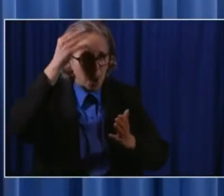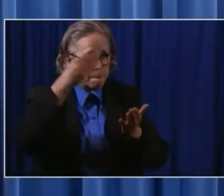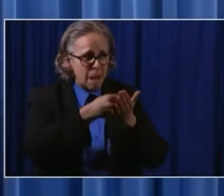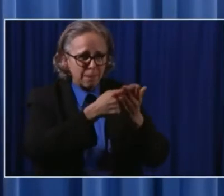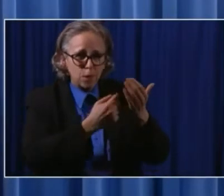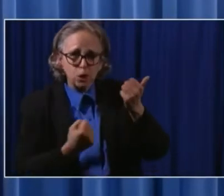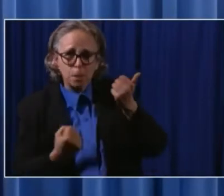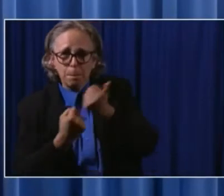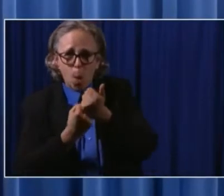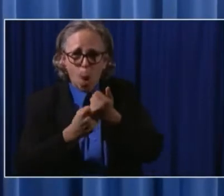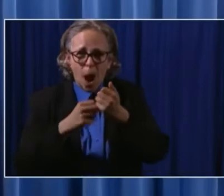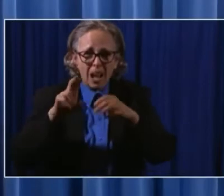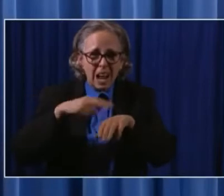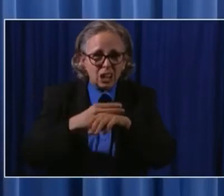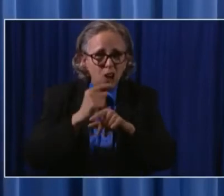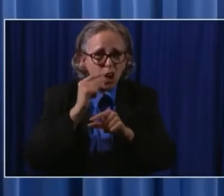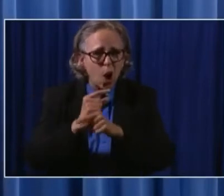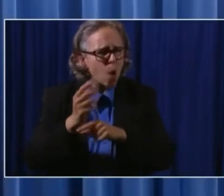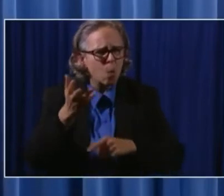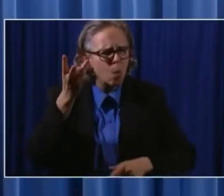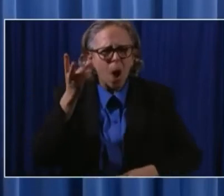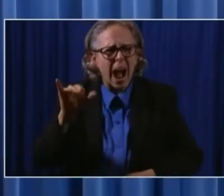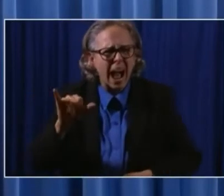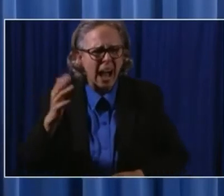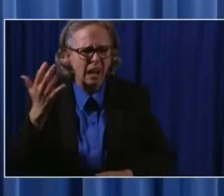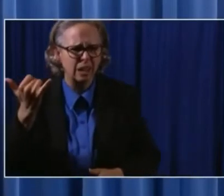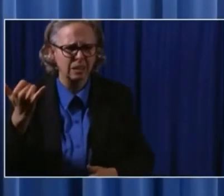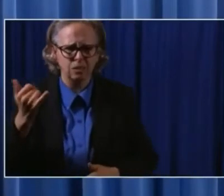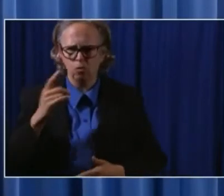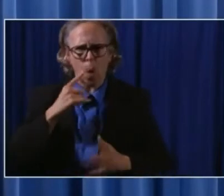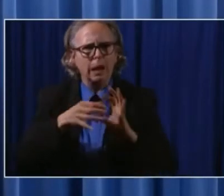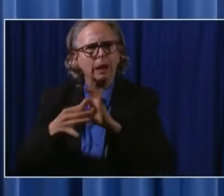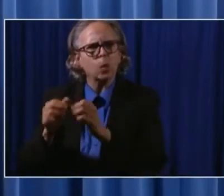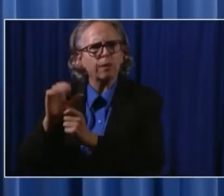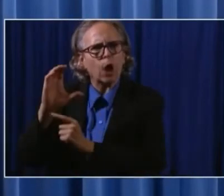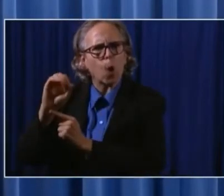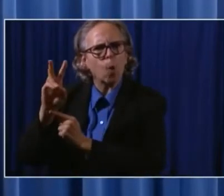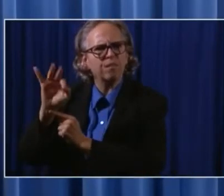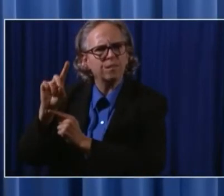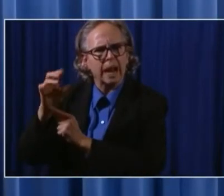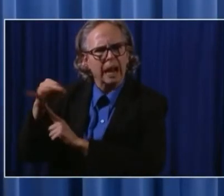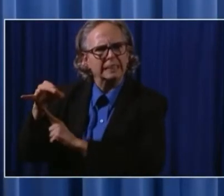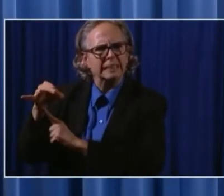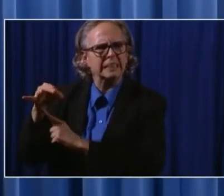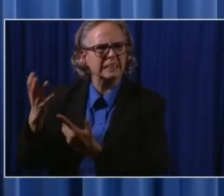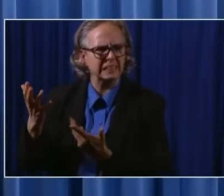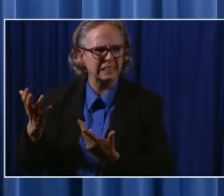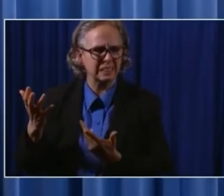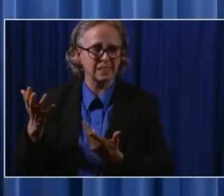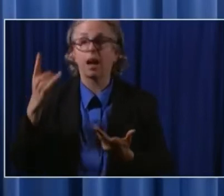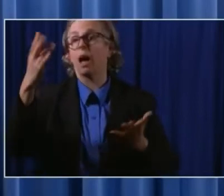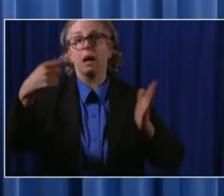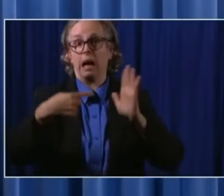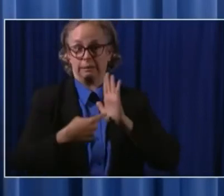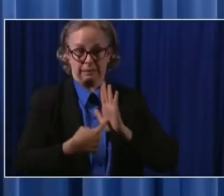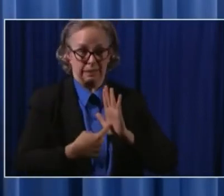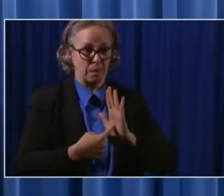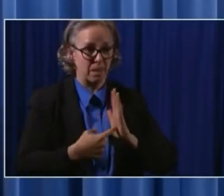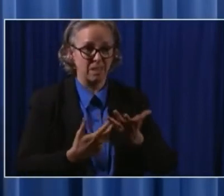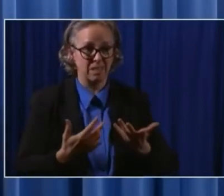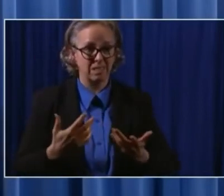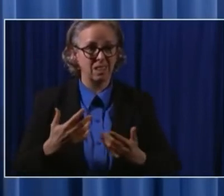is primarily the COVID work. The National Guard is out today. I get a report every day I talk to